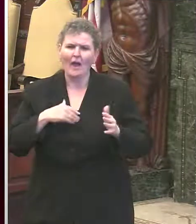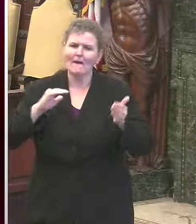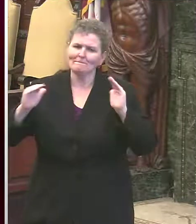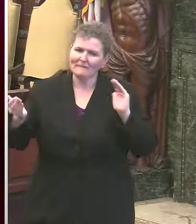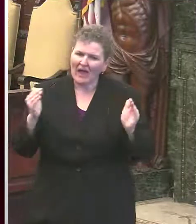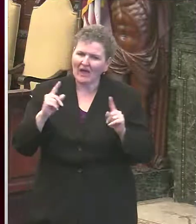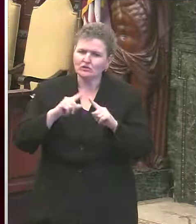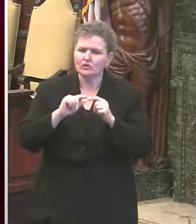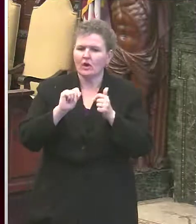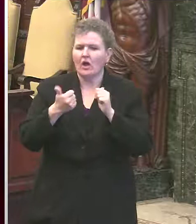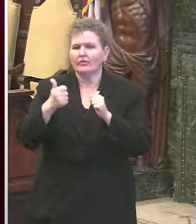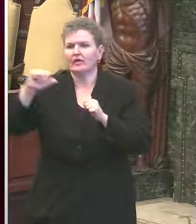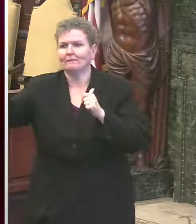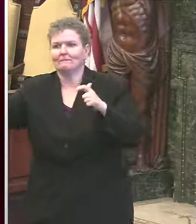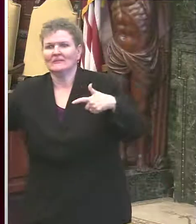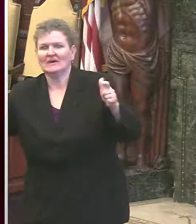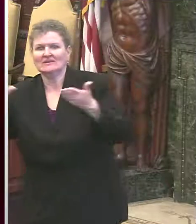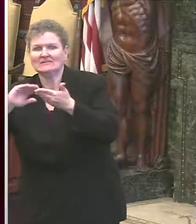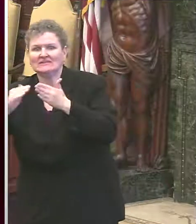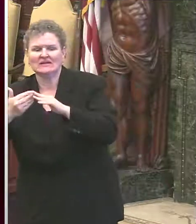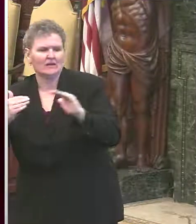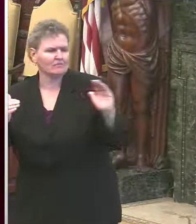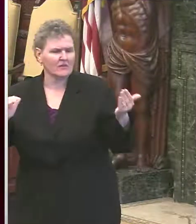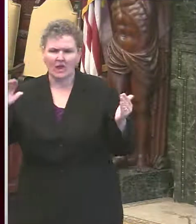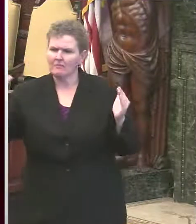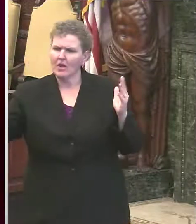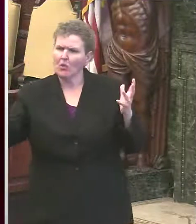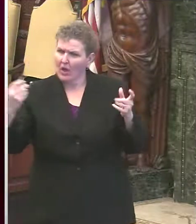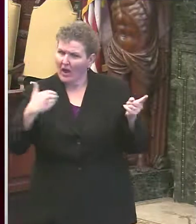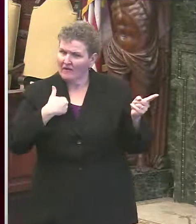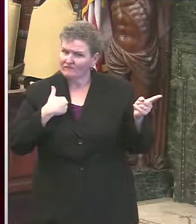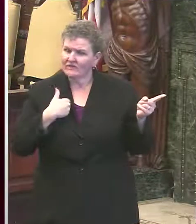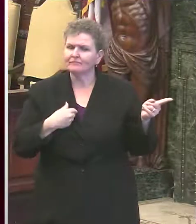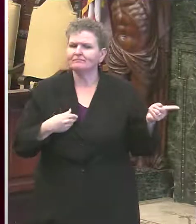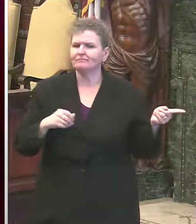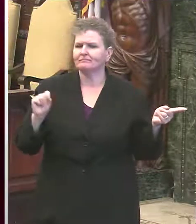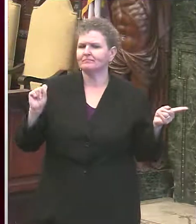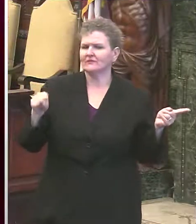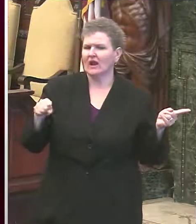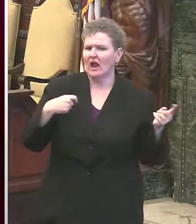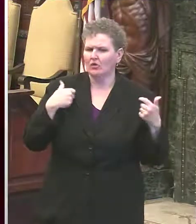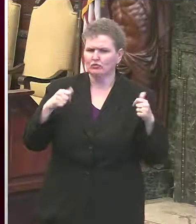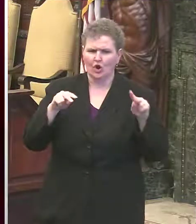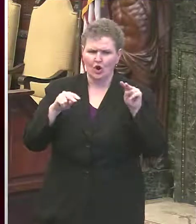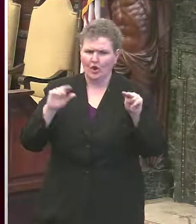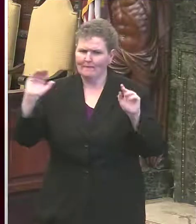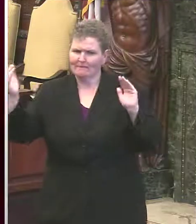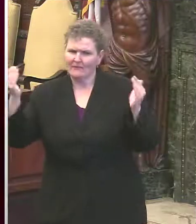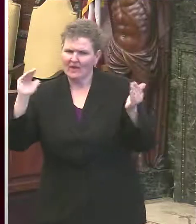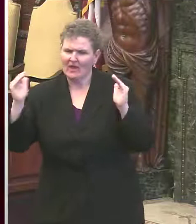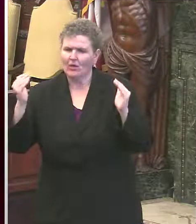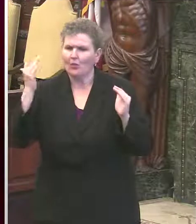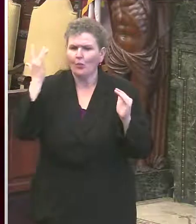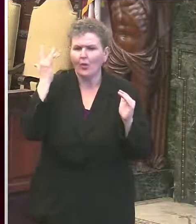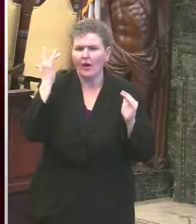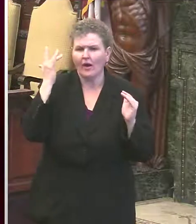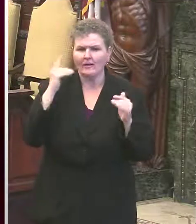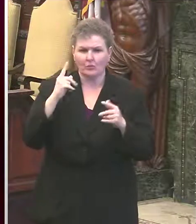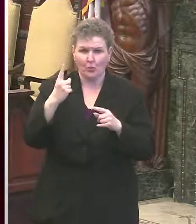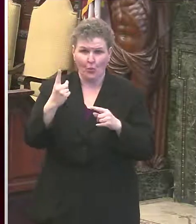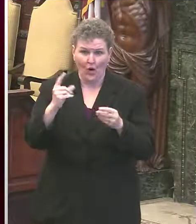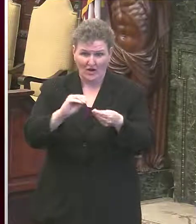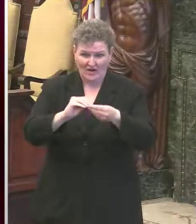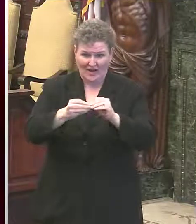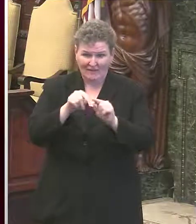where you think Philadelphia stands in that Yeah, we've process tried to in look terms at of it. percentage. There is no one metric